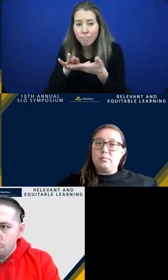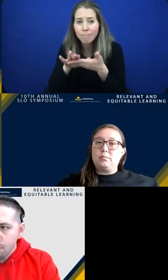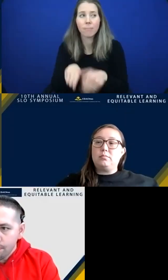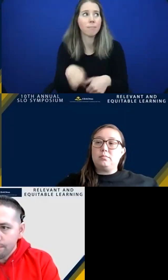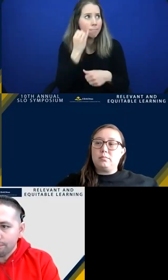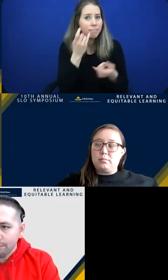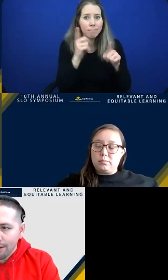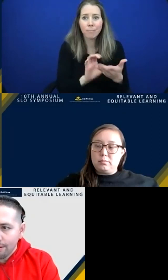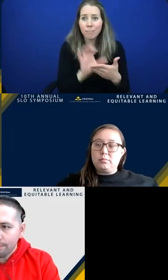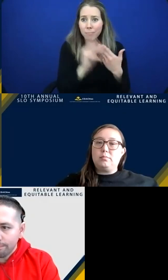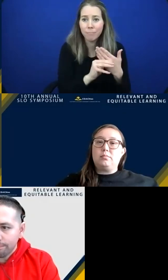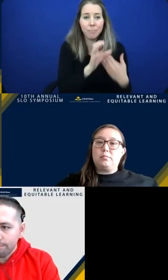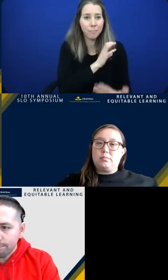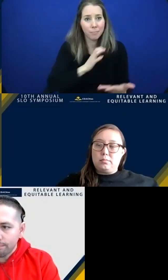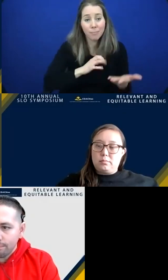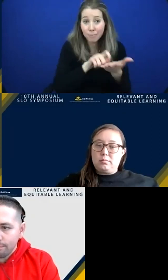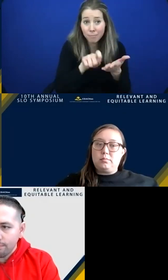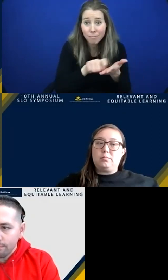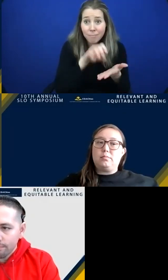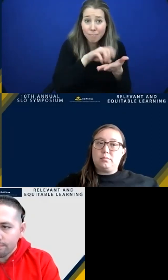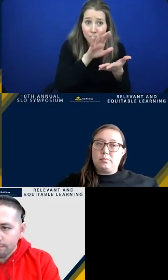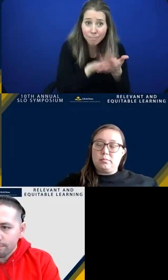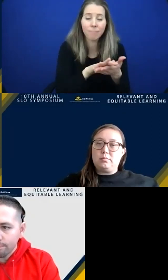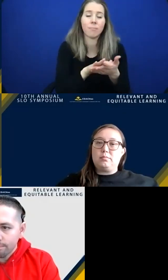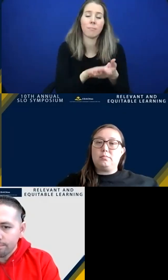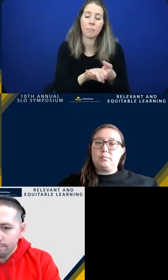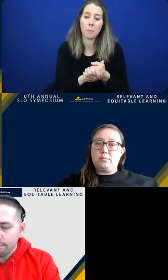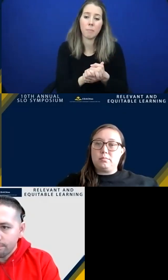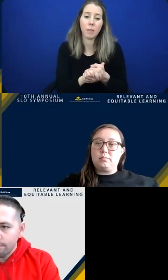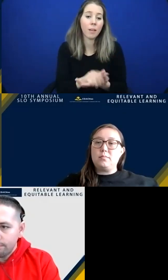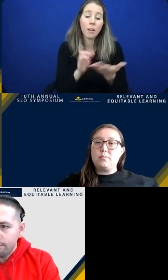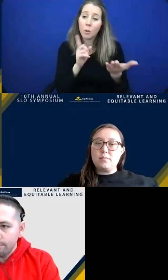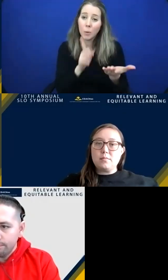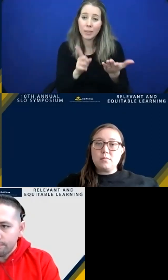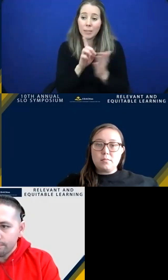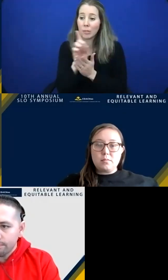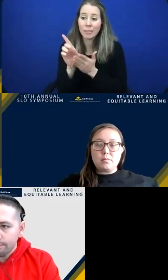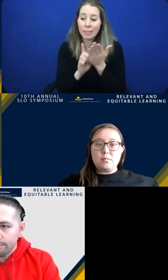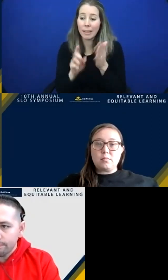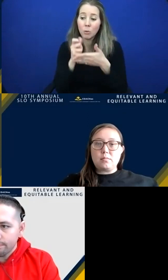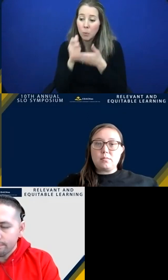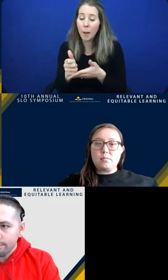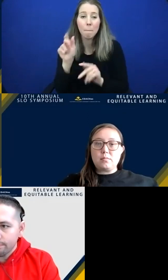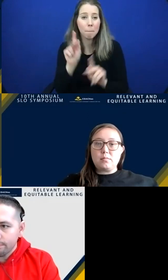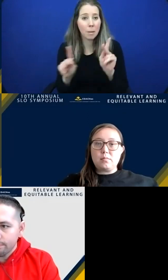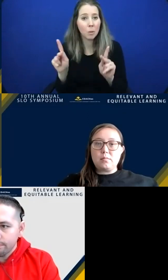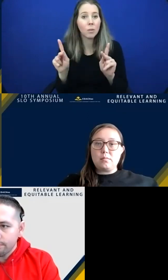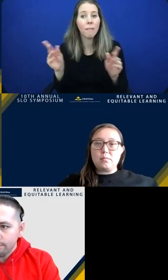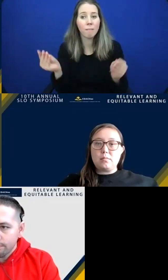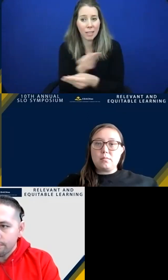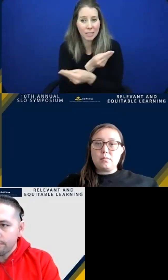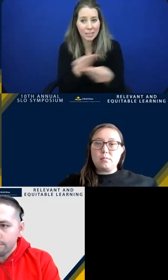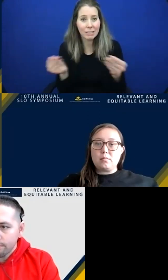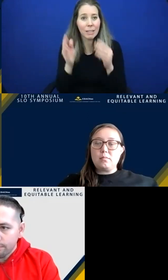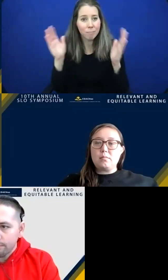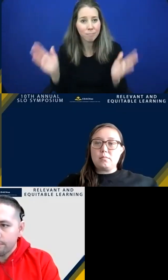happens in the curriculum committee, write about that wherever it comes up. But it's really designed to help people facilitate and